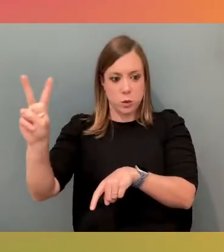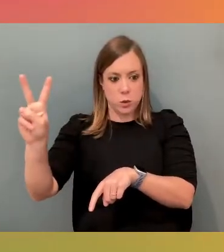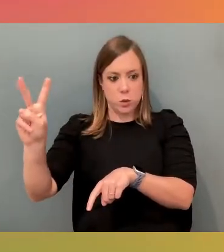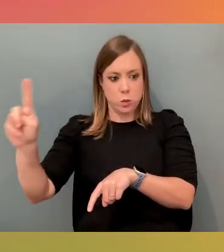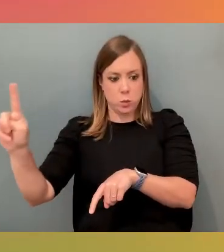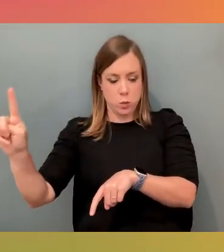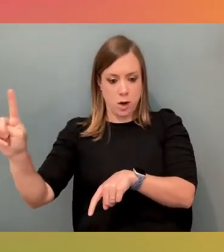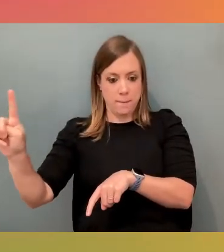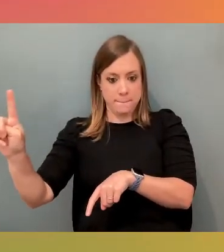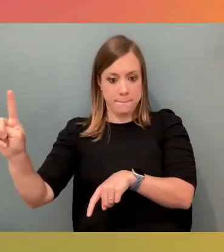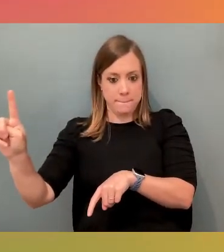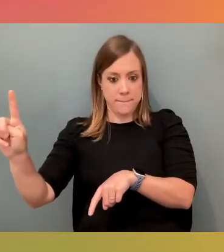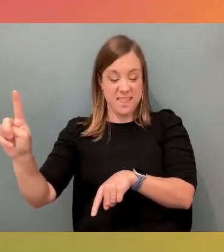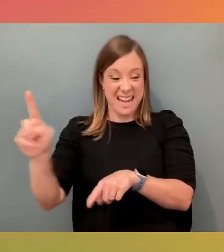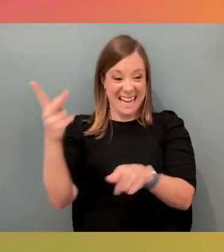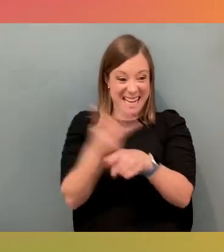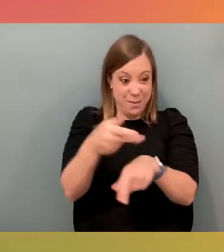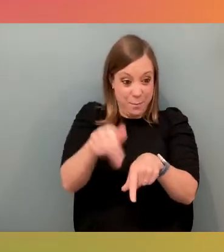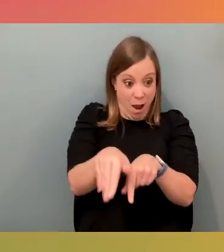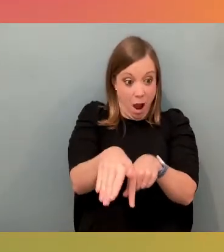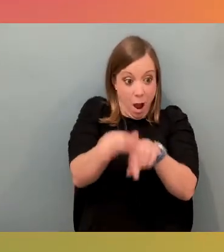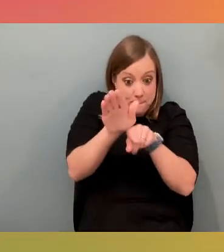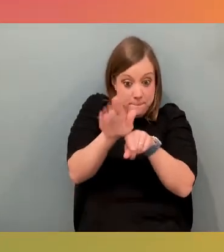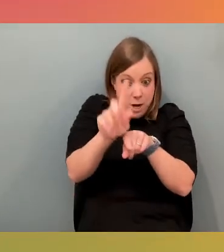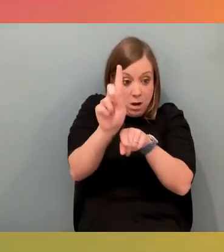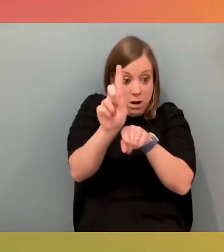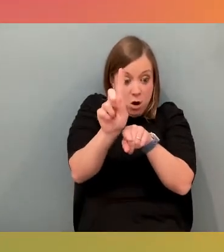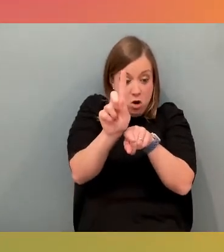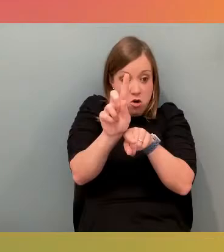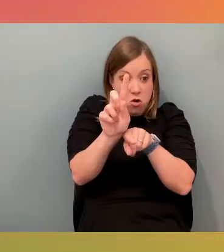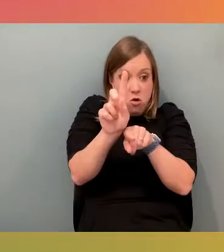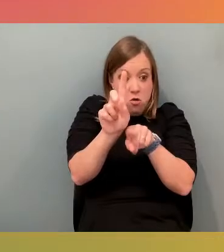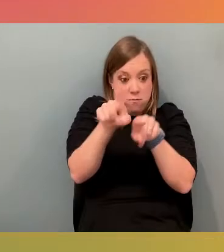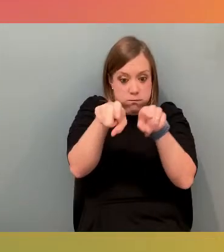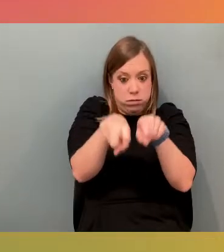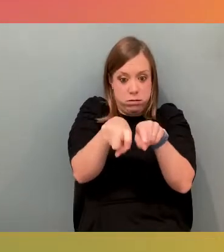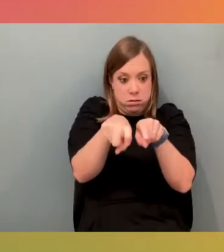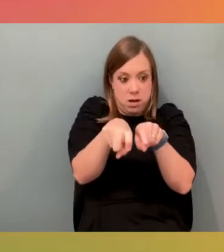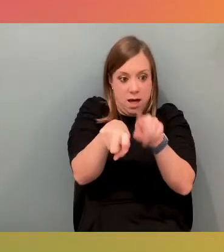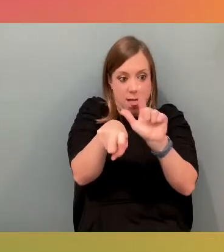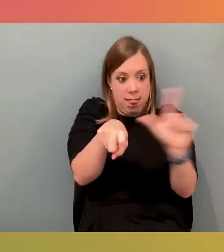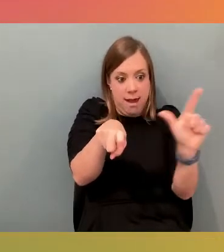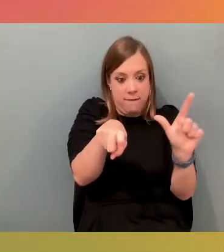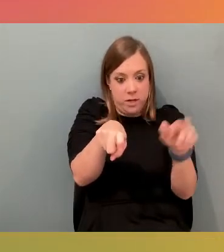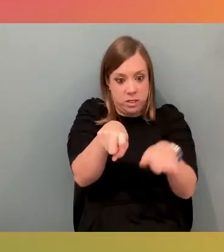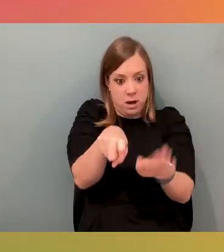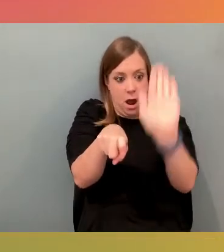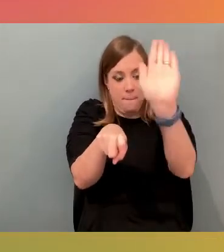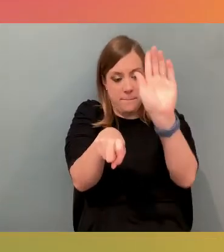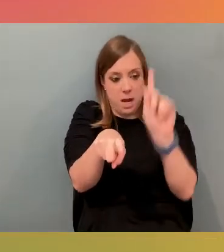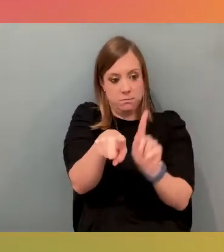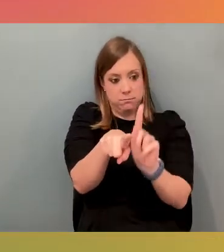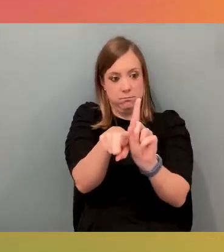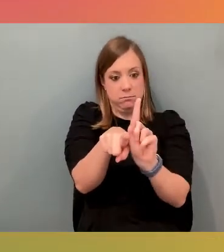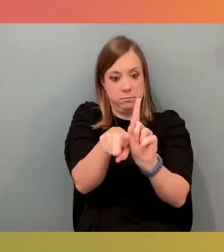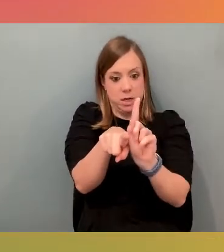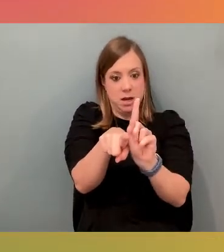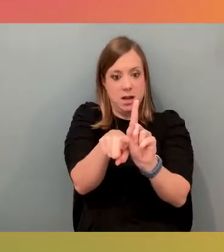2, 1. Keep those hips lifted. Just lower the right foot, extend the left leg, adding those pulses here for